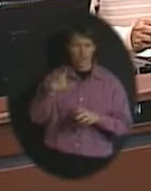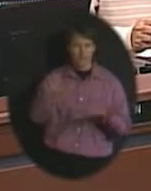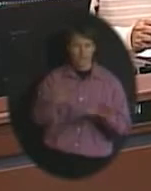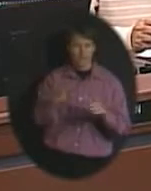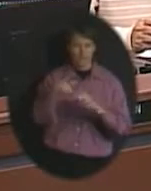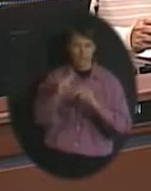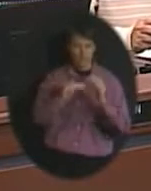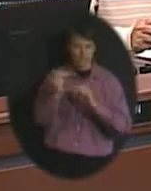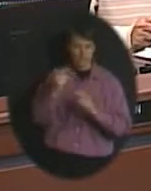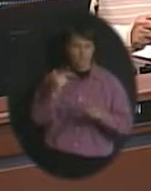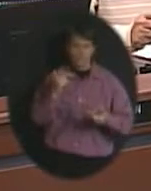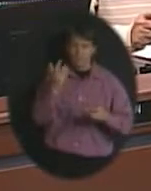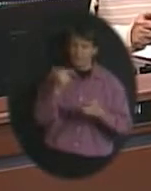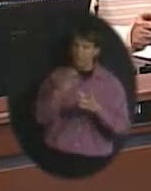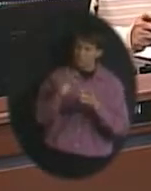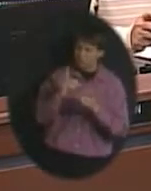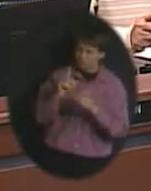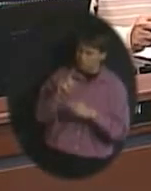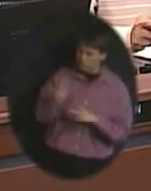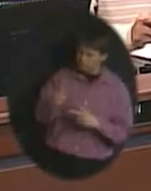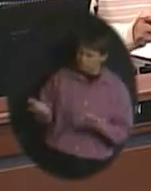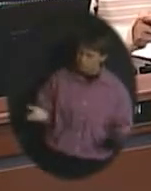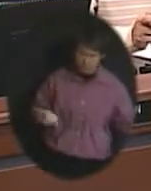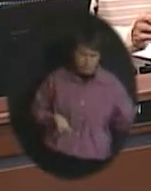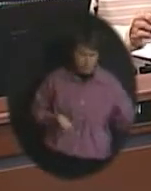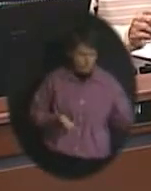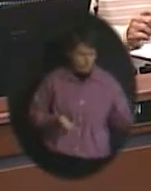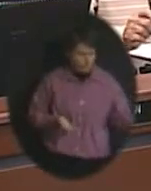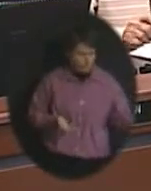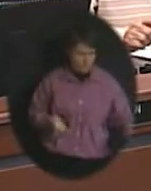or comments from board members?